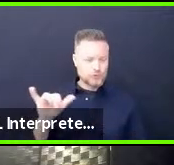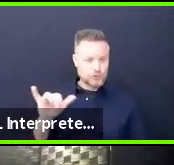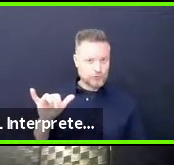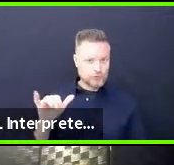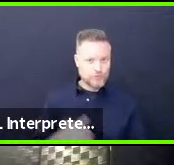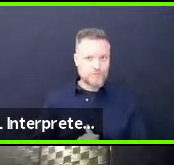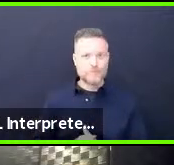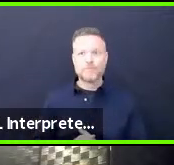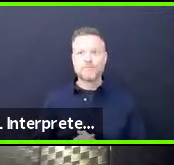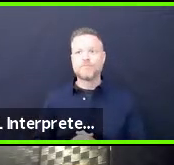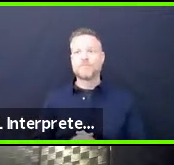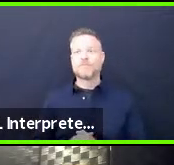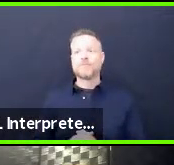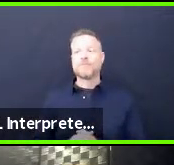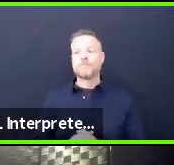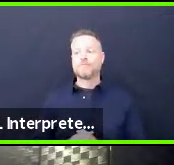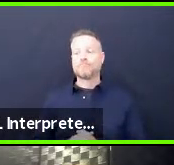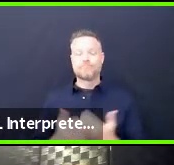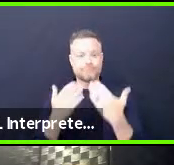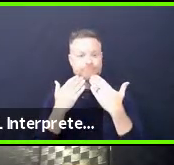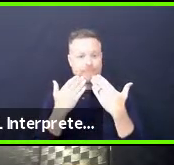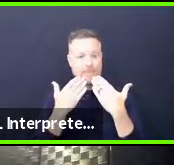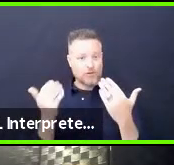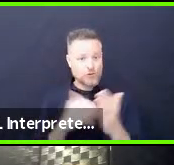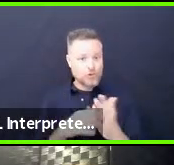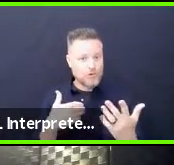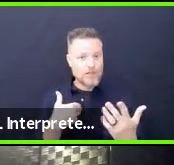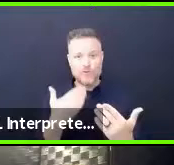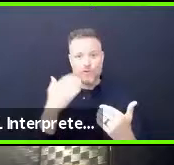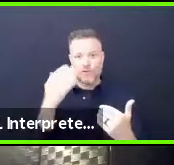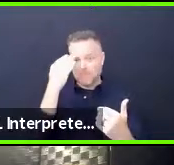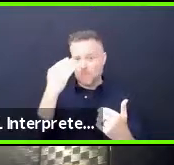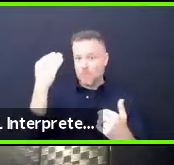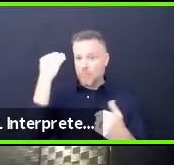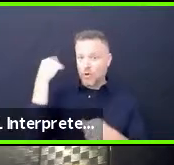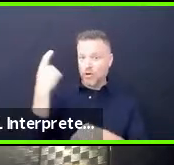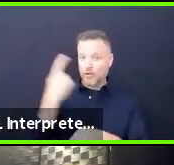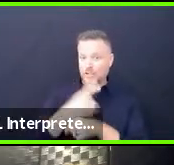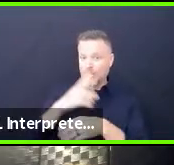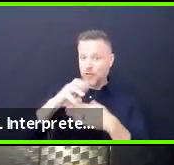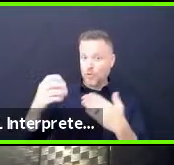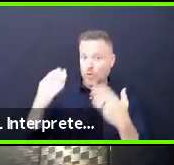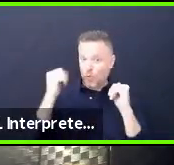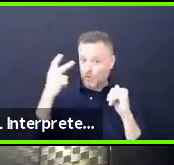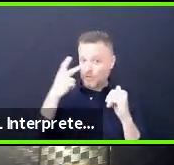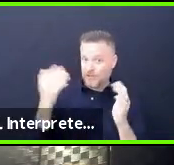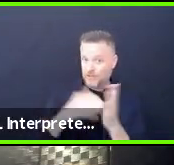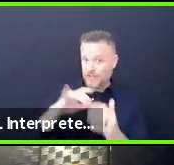that, I just want to say thank you. Have a good Memorial Day weekend and hope to see you in June.